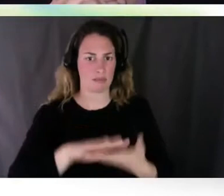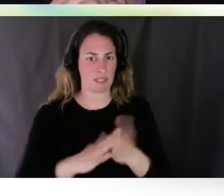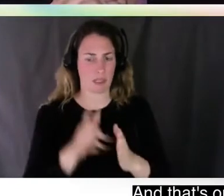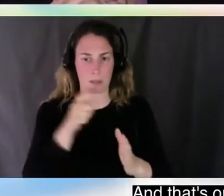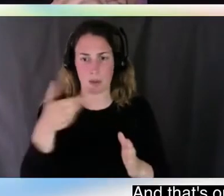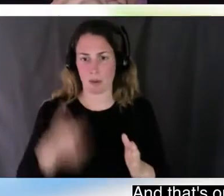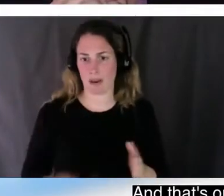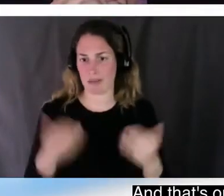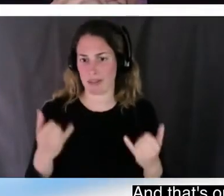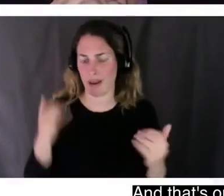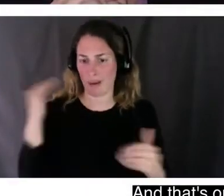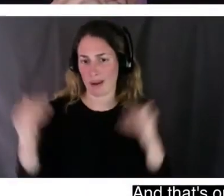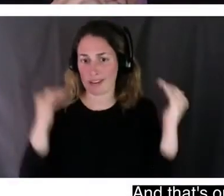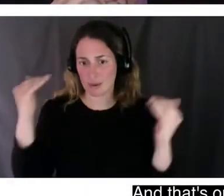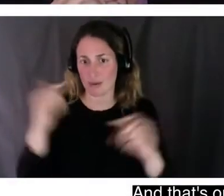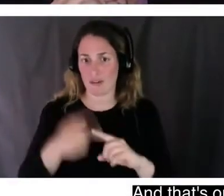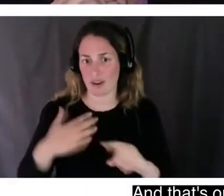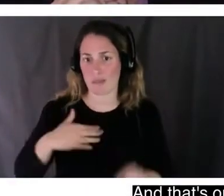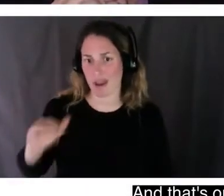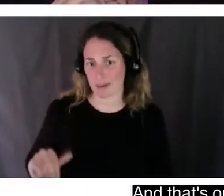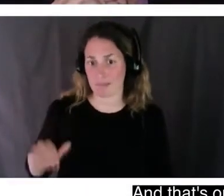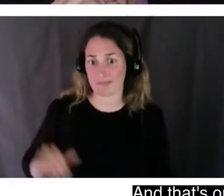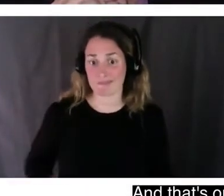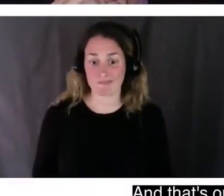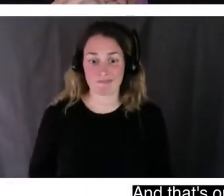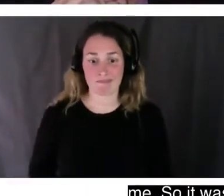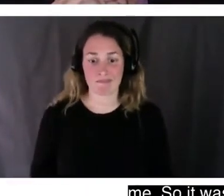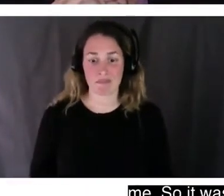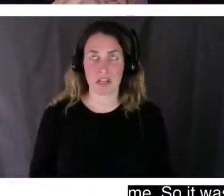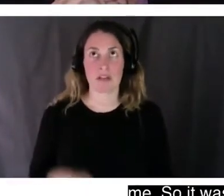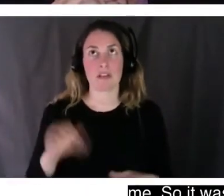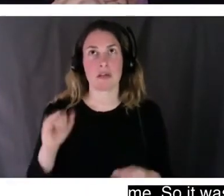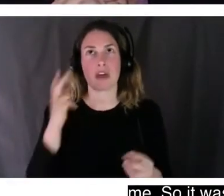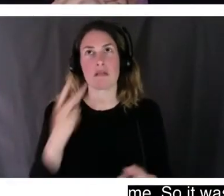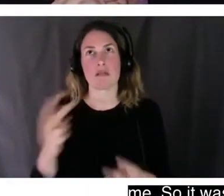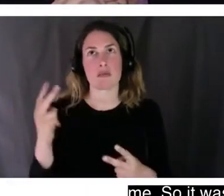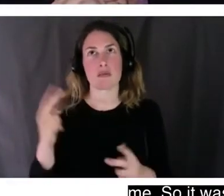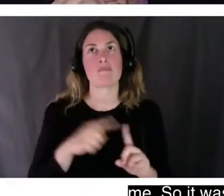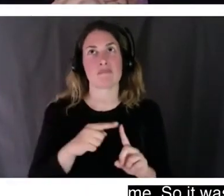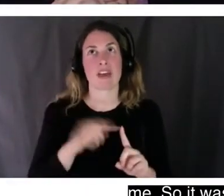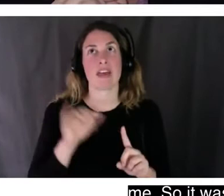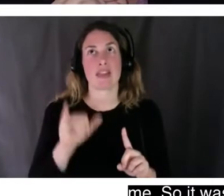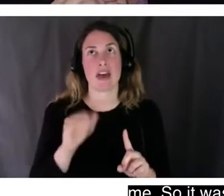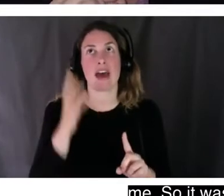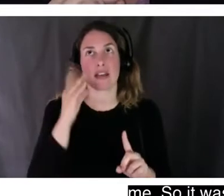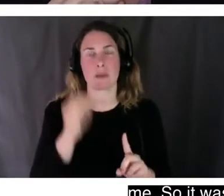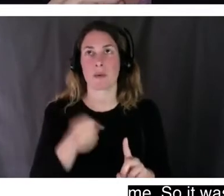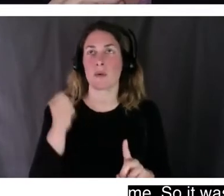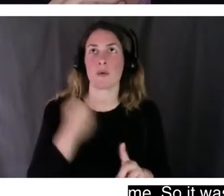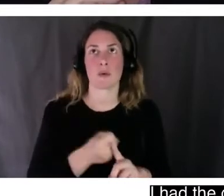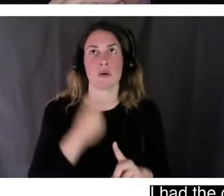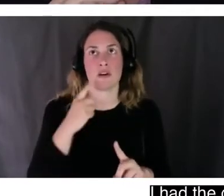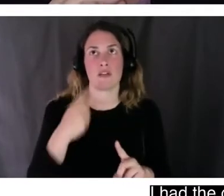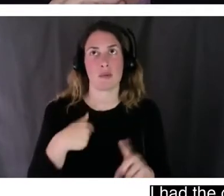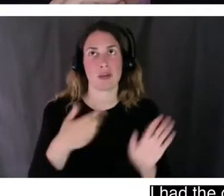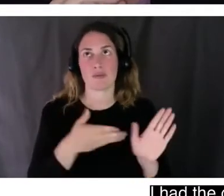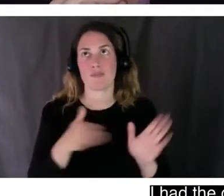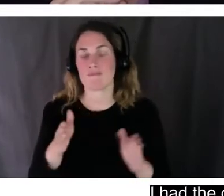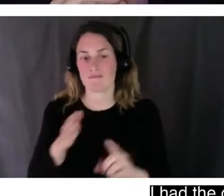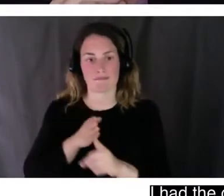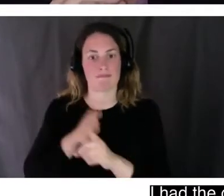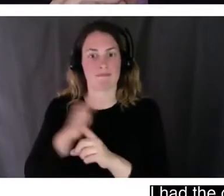adults. And that's one that comes to mind for me. So it was a natural progression that when I had